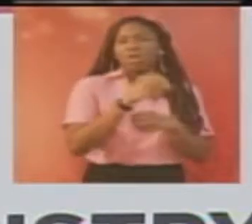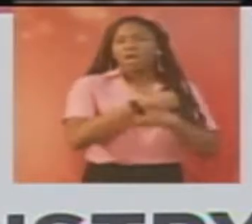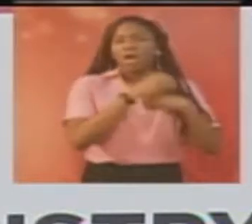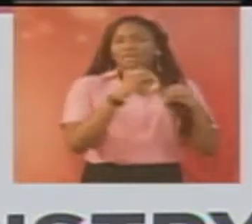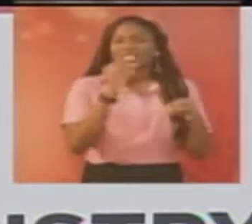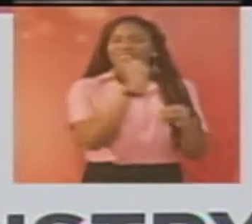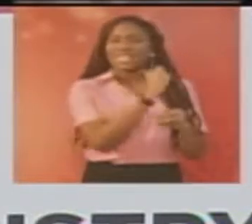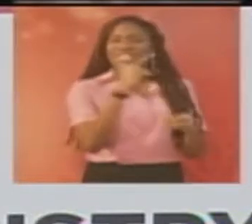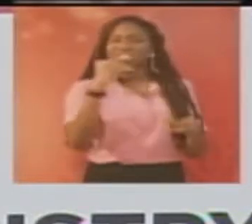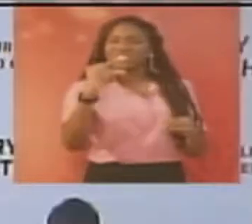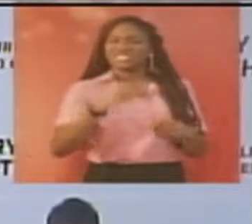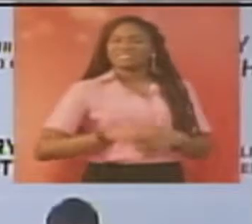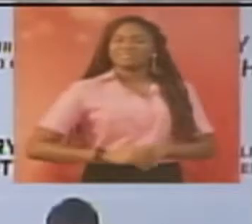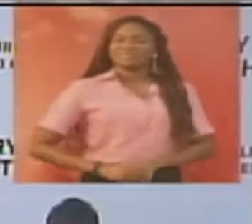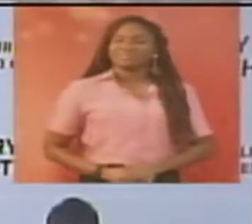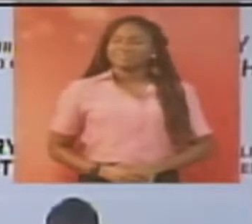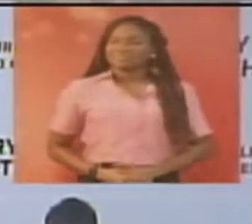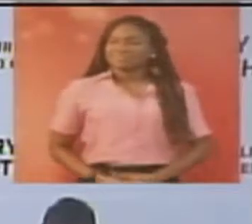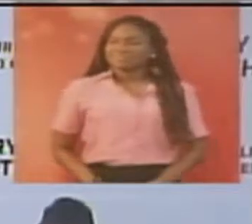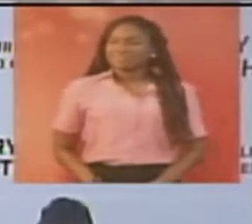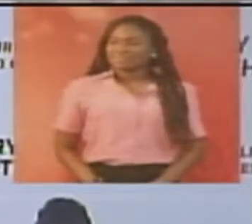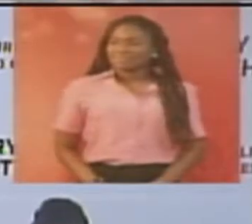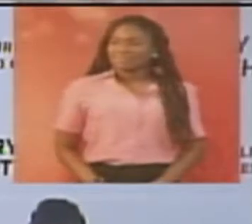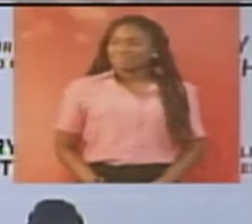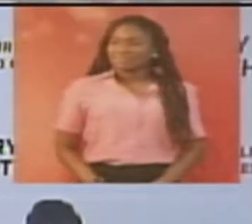General. Will that be correct? Yes. Yes.